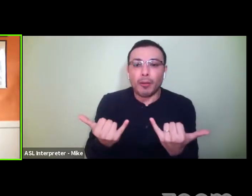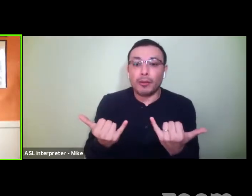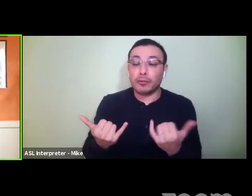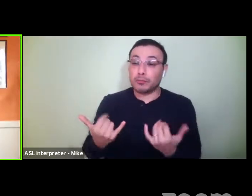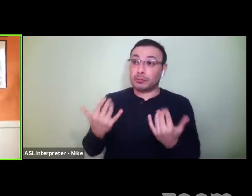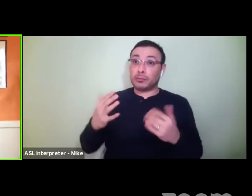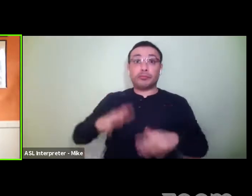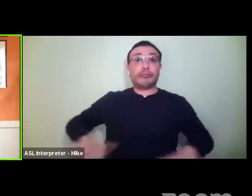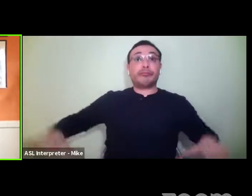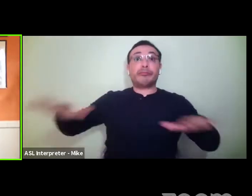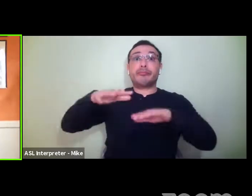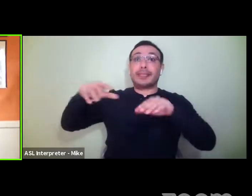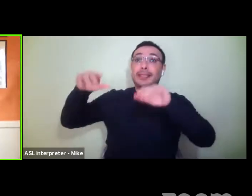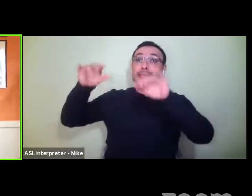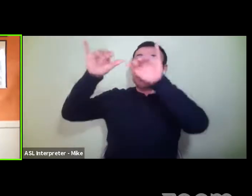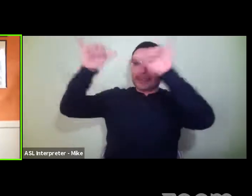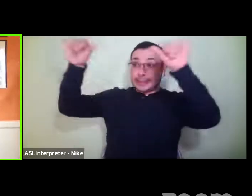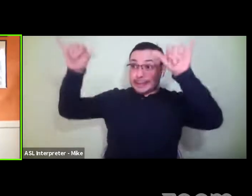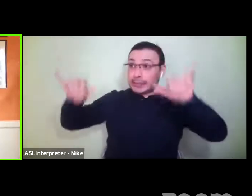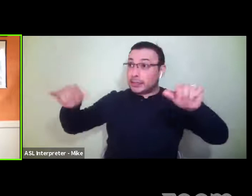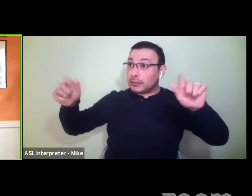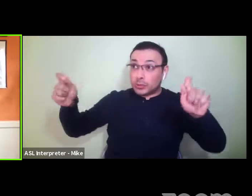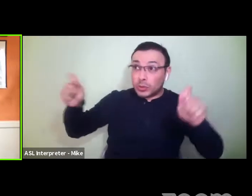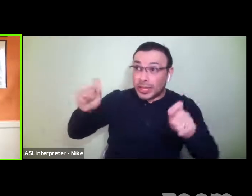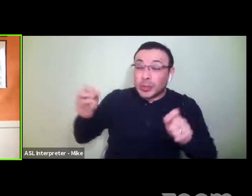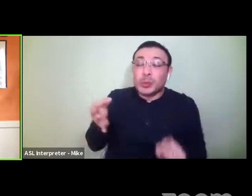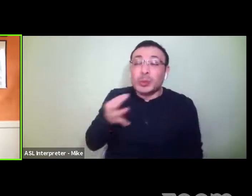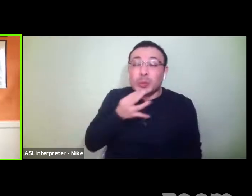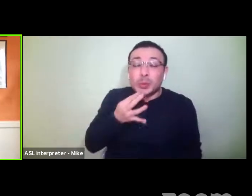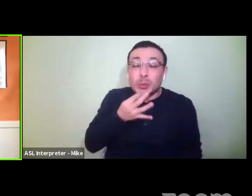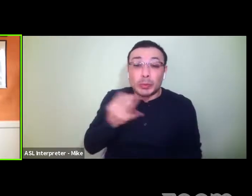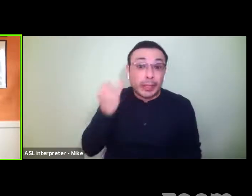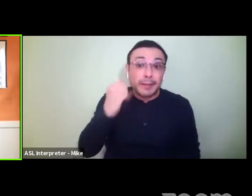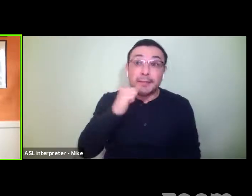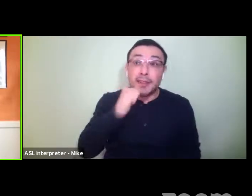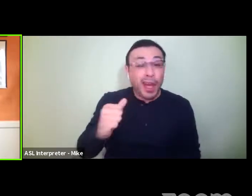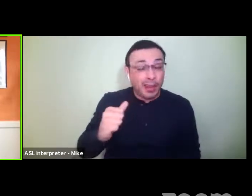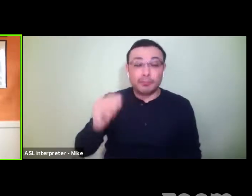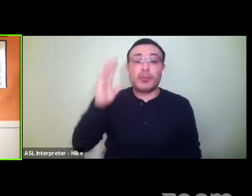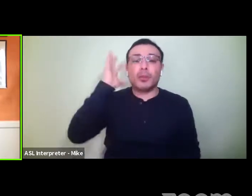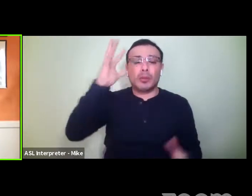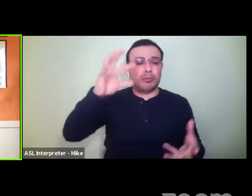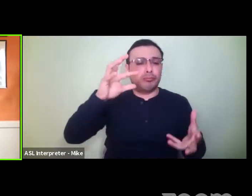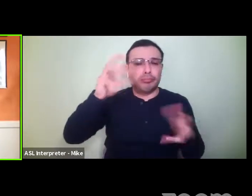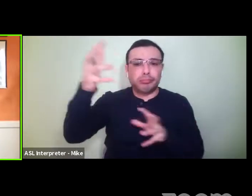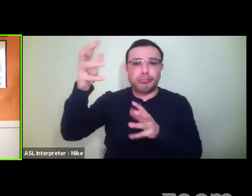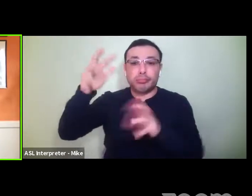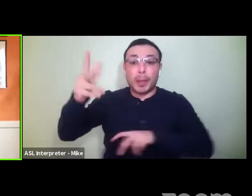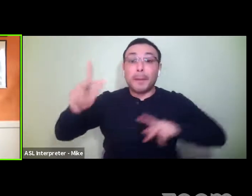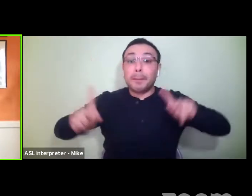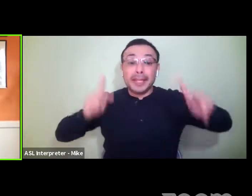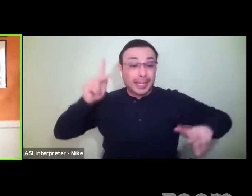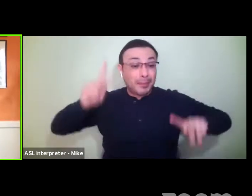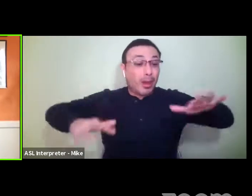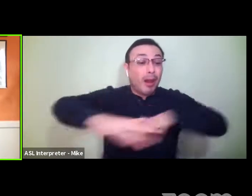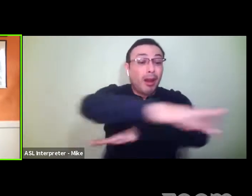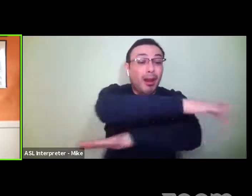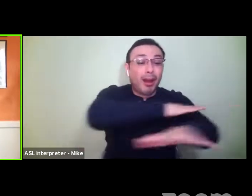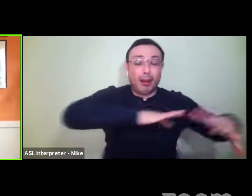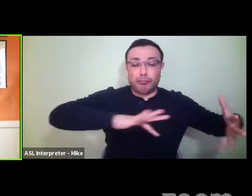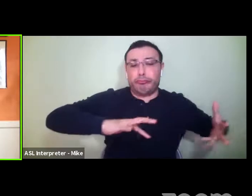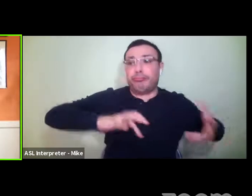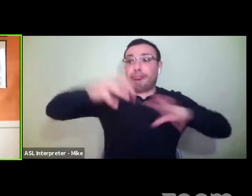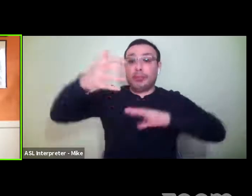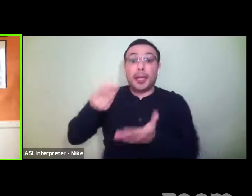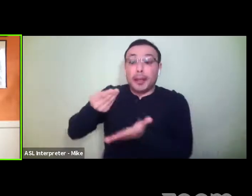soon, we will all be facing economic and social collapse that will lead to unprecedented and